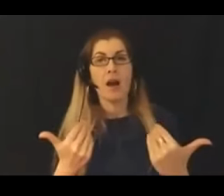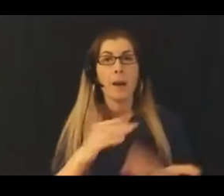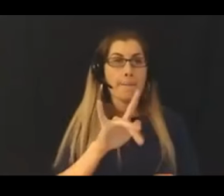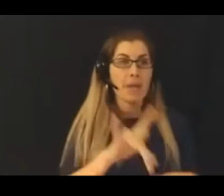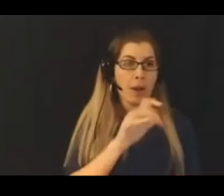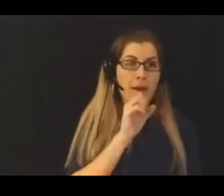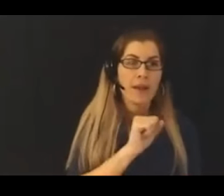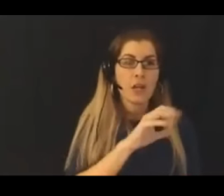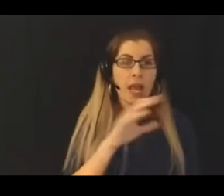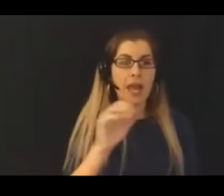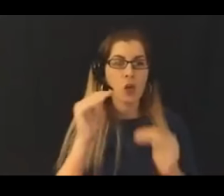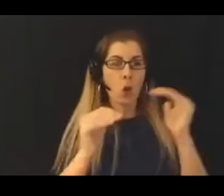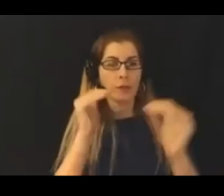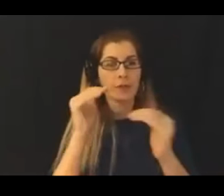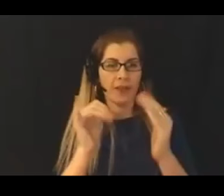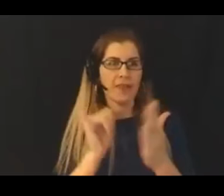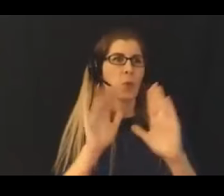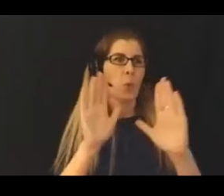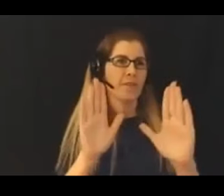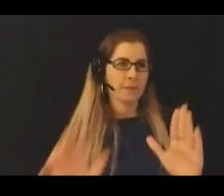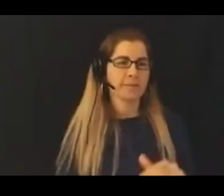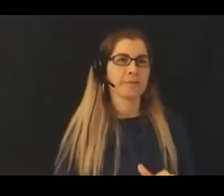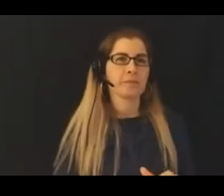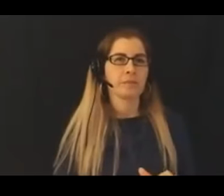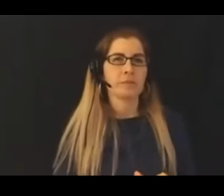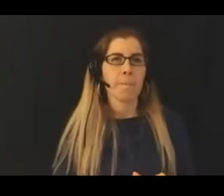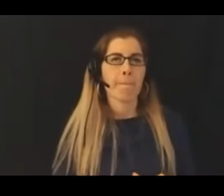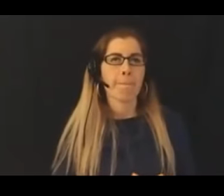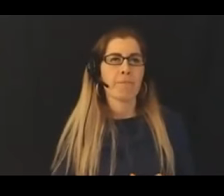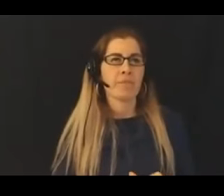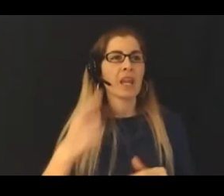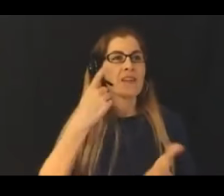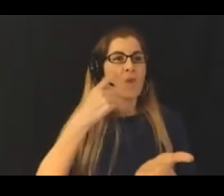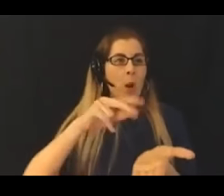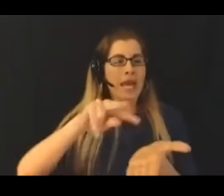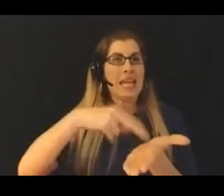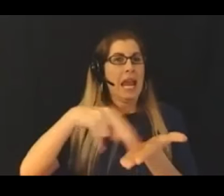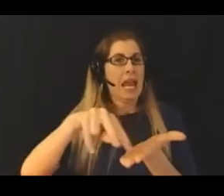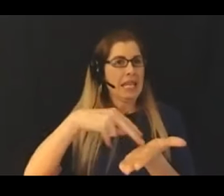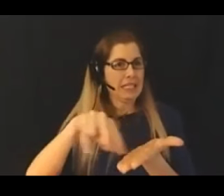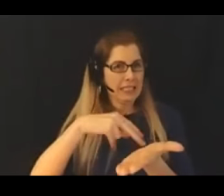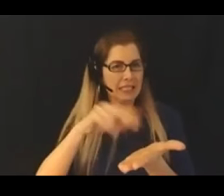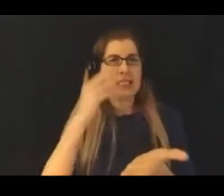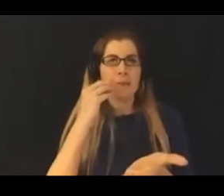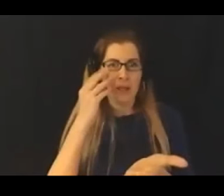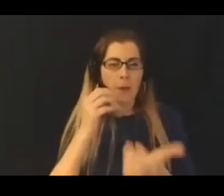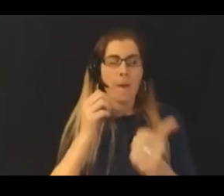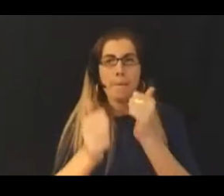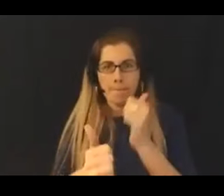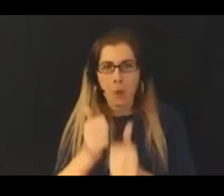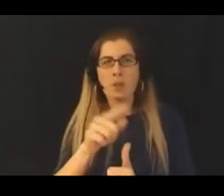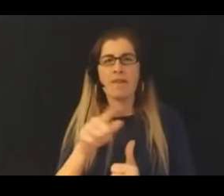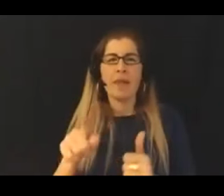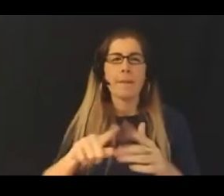adults participate. So that was wonderful. And in terms of their dance experience, most of our participants were beginner